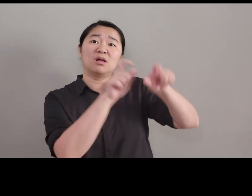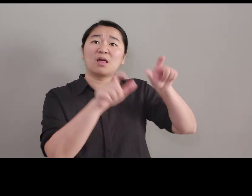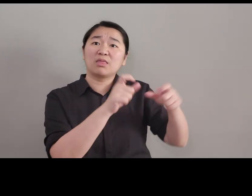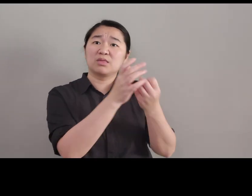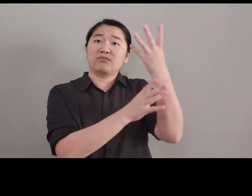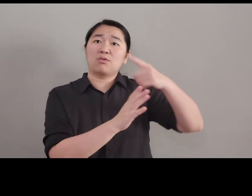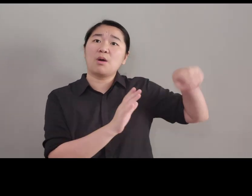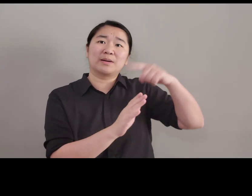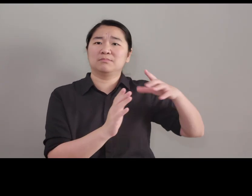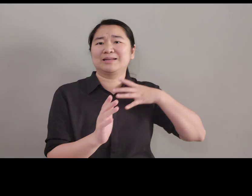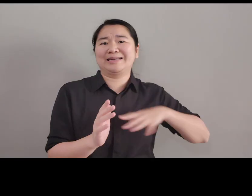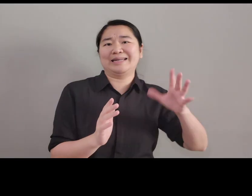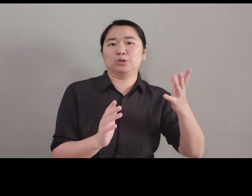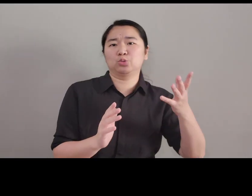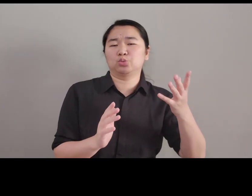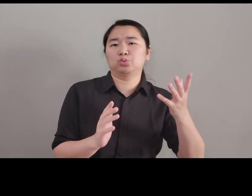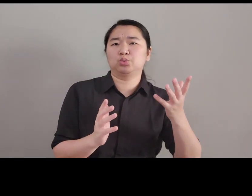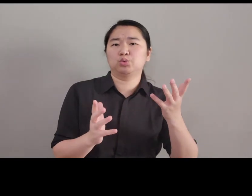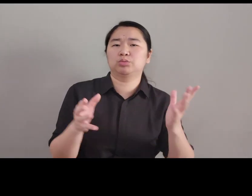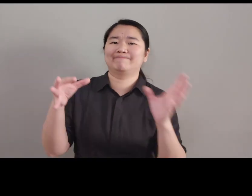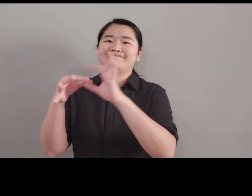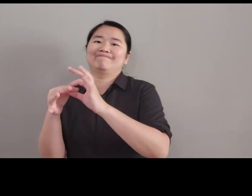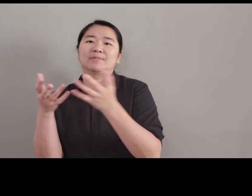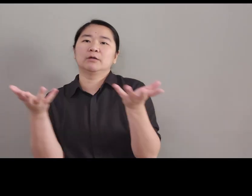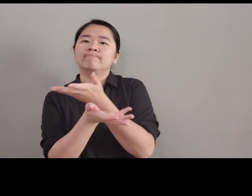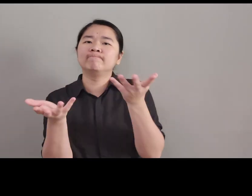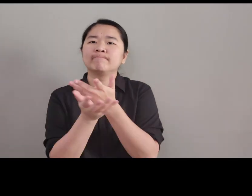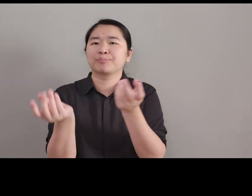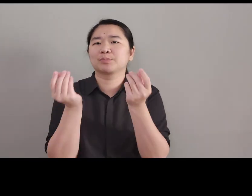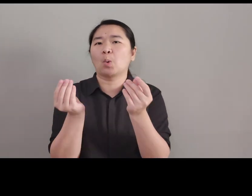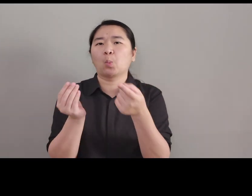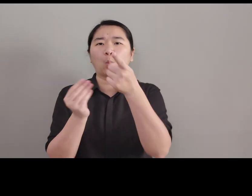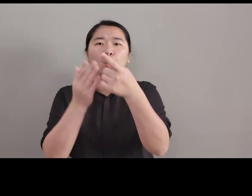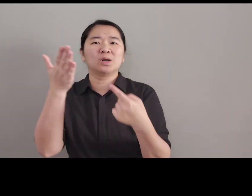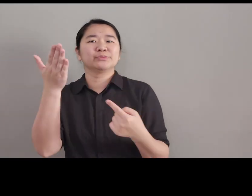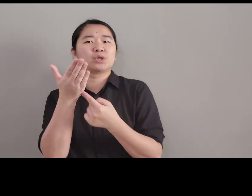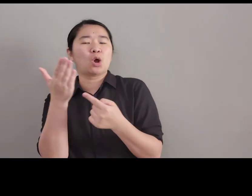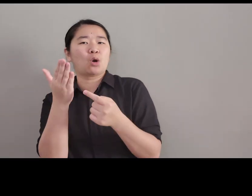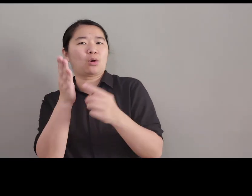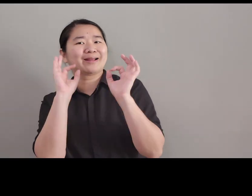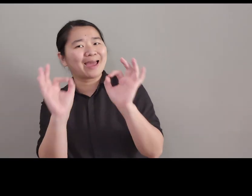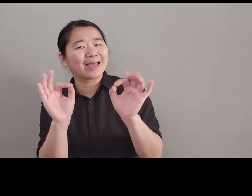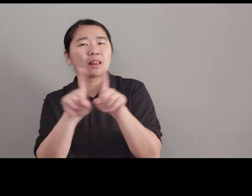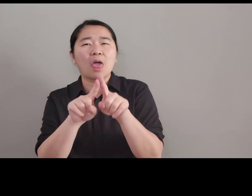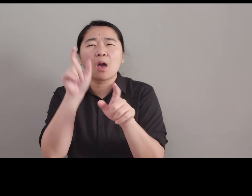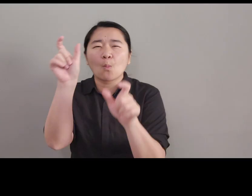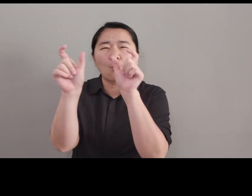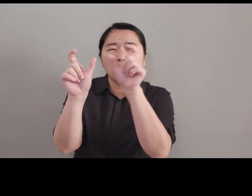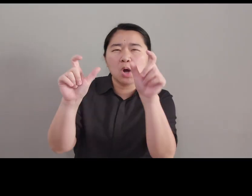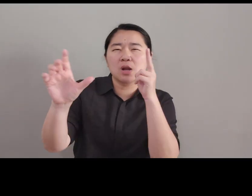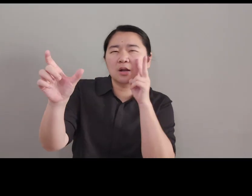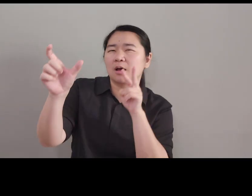out. When we all talk about instances that you use this technology, you're using word prediction, why don't you realize it's an accessibility